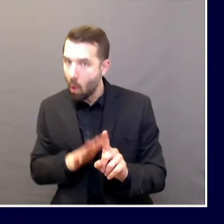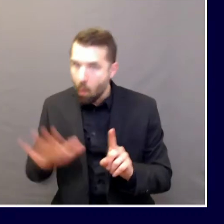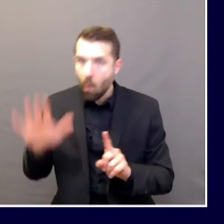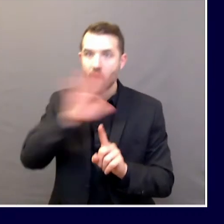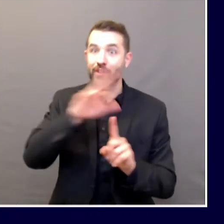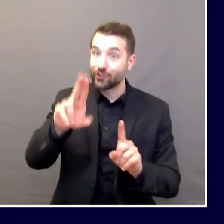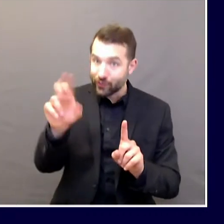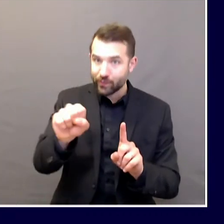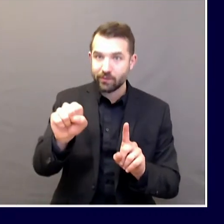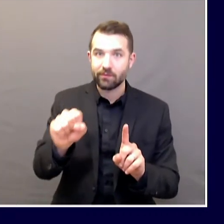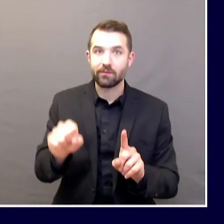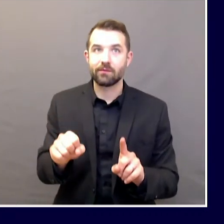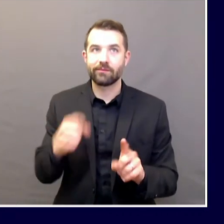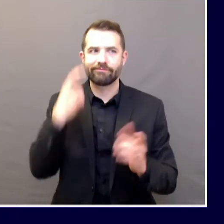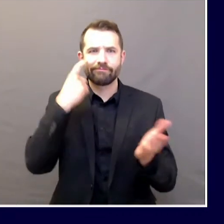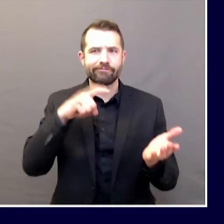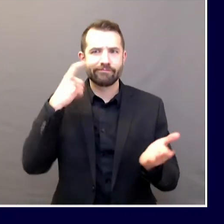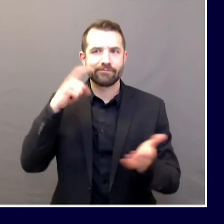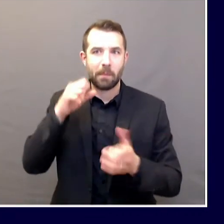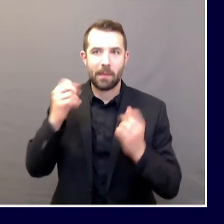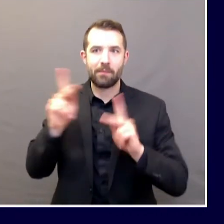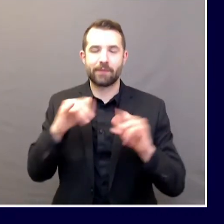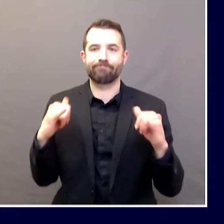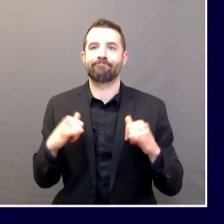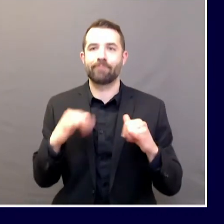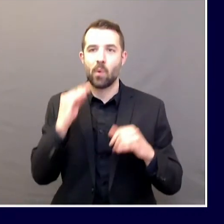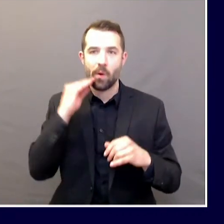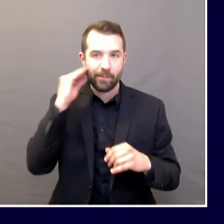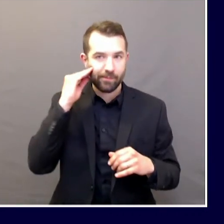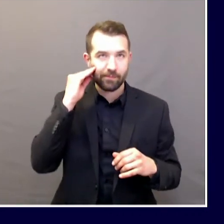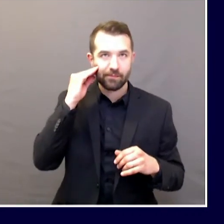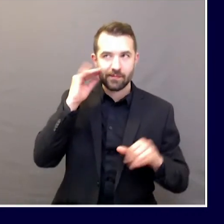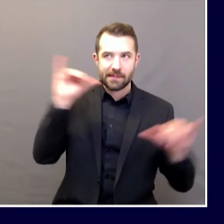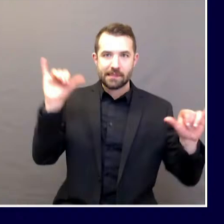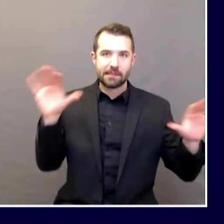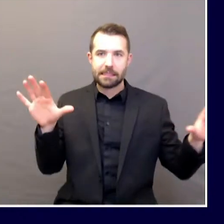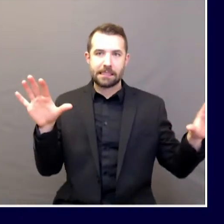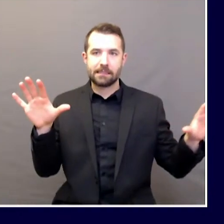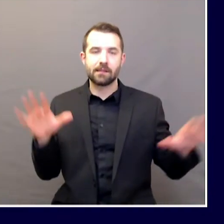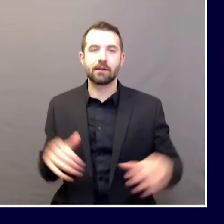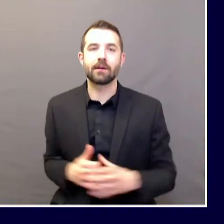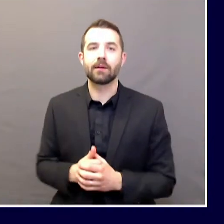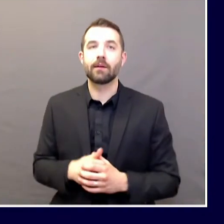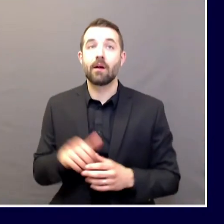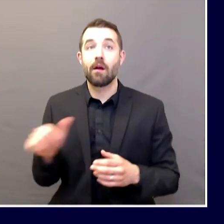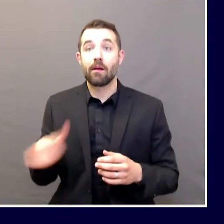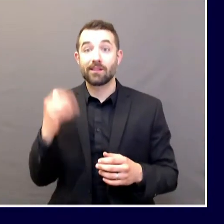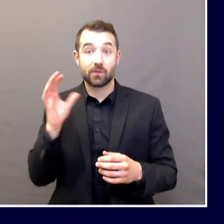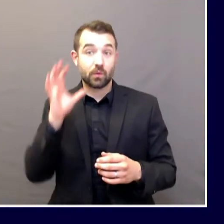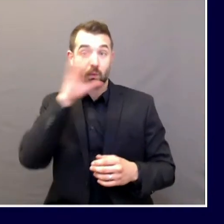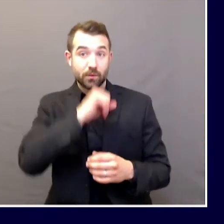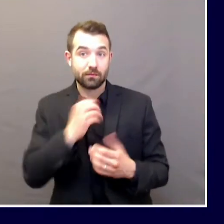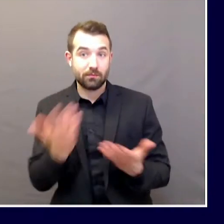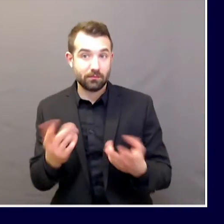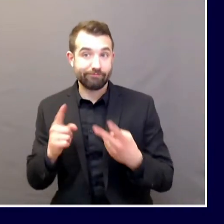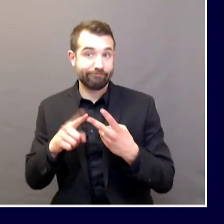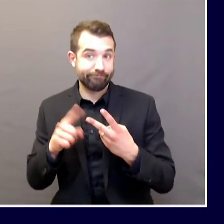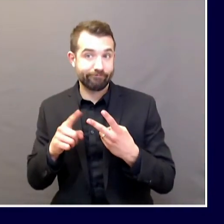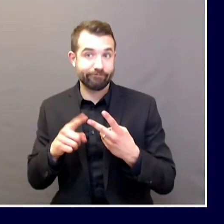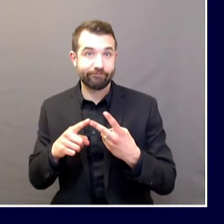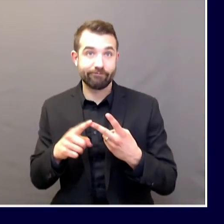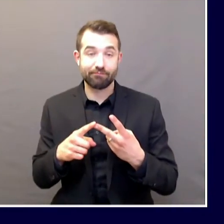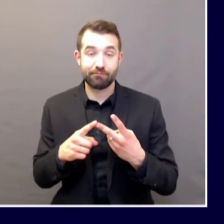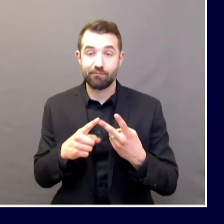stay inside a lot. But that's a hypothesis. The other hypothesis, though, Patrick, is that there might be ecological or